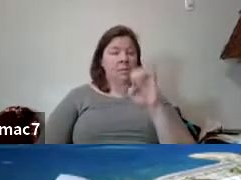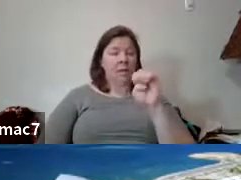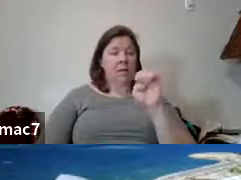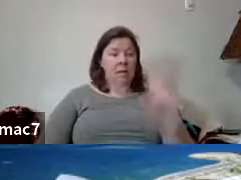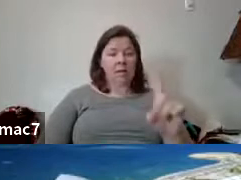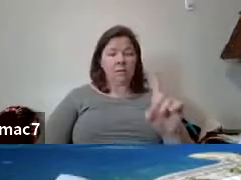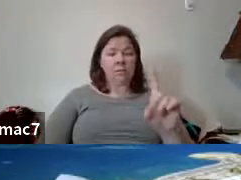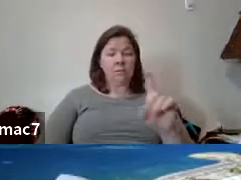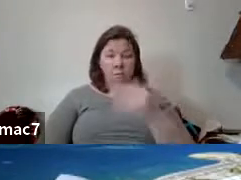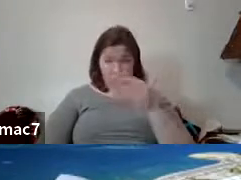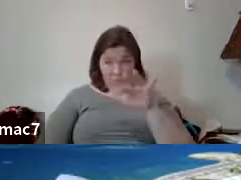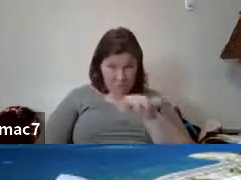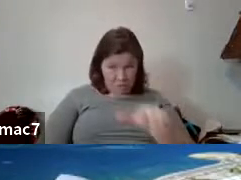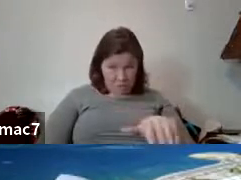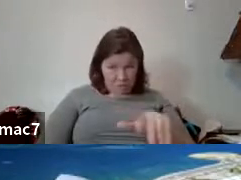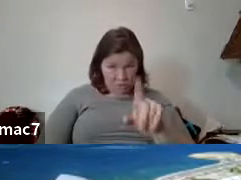there?